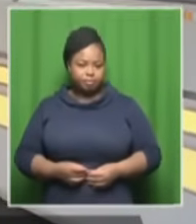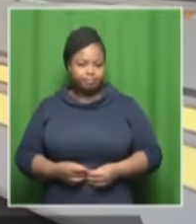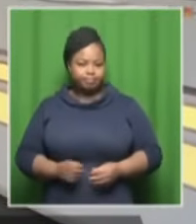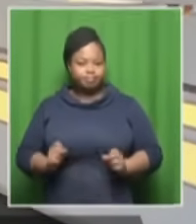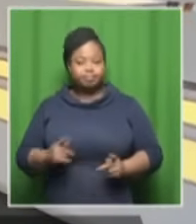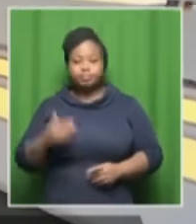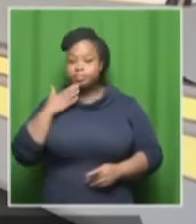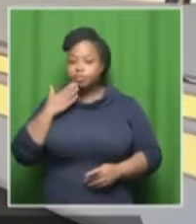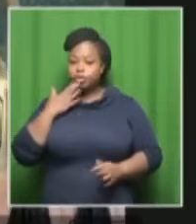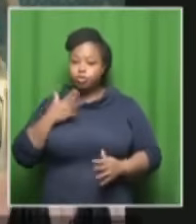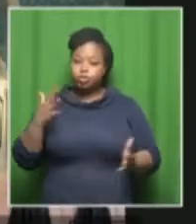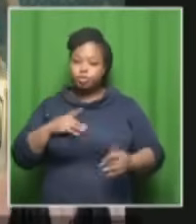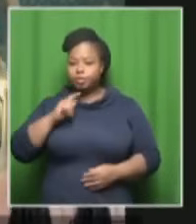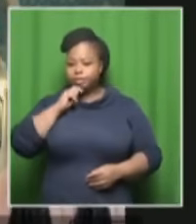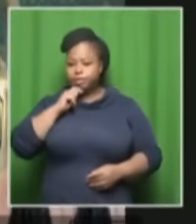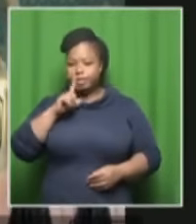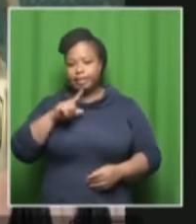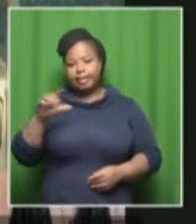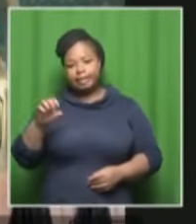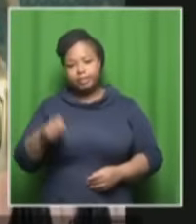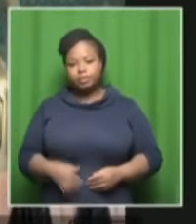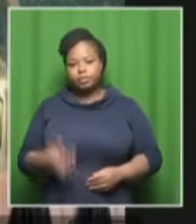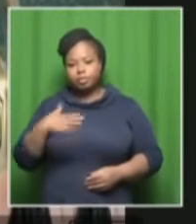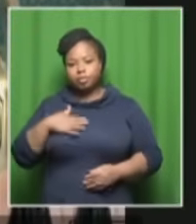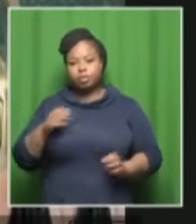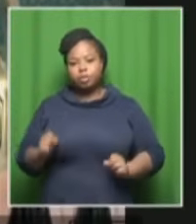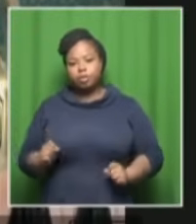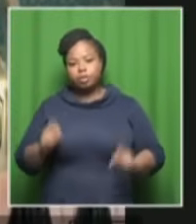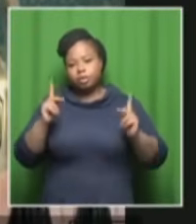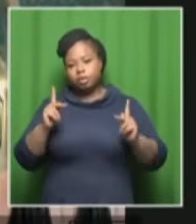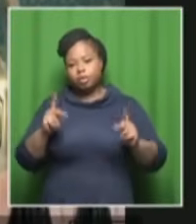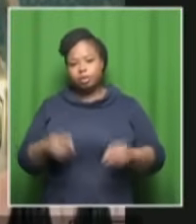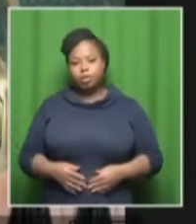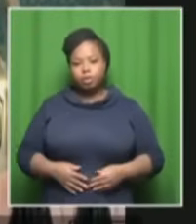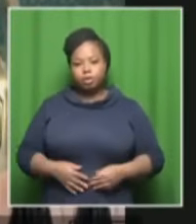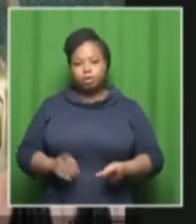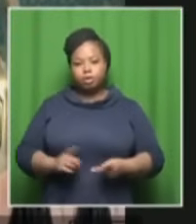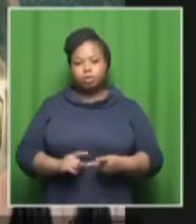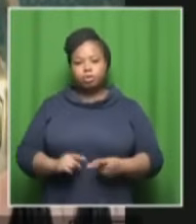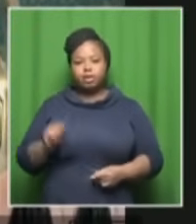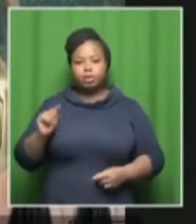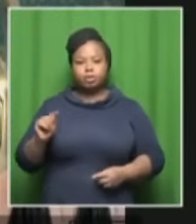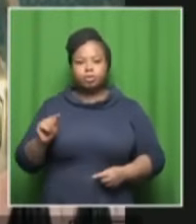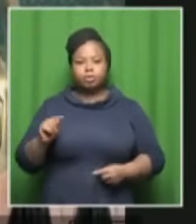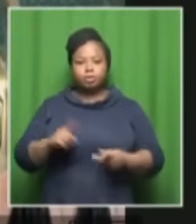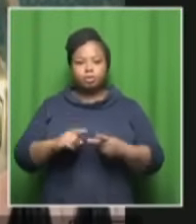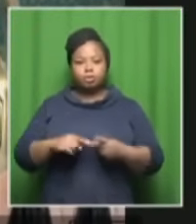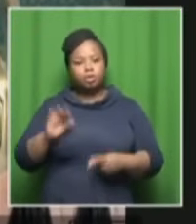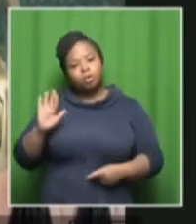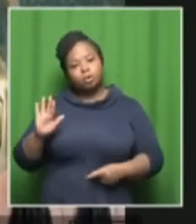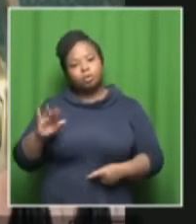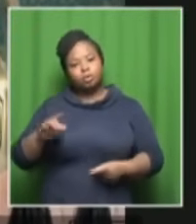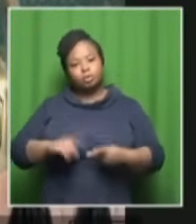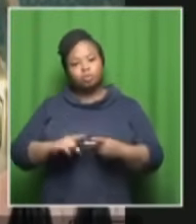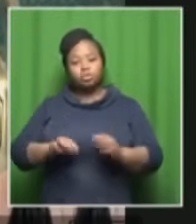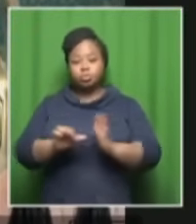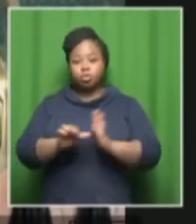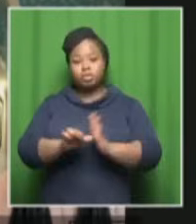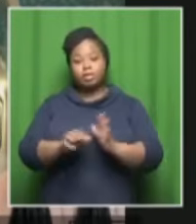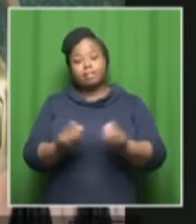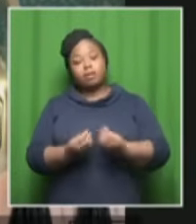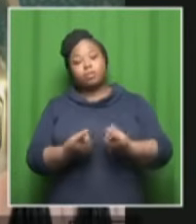Okay, thank you so much. Morning, Leanne. We appreciate the opportunity. For me, I think knowledge is a very important thing for